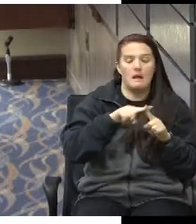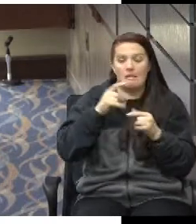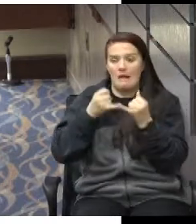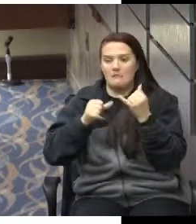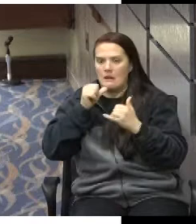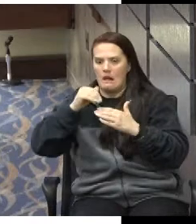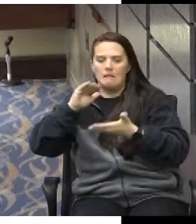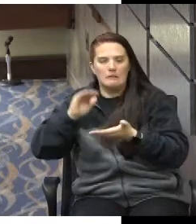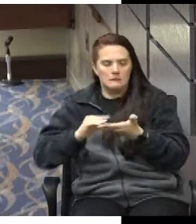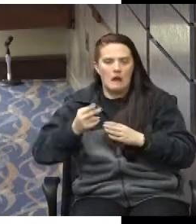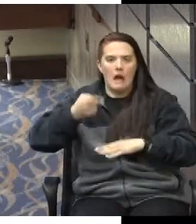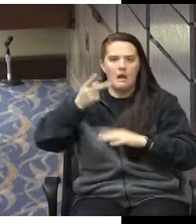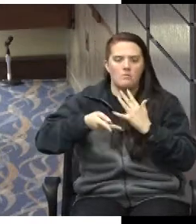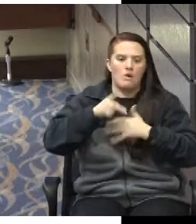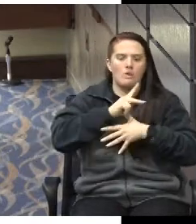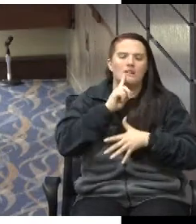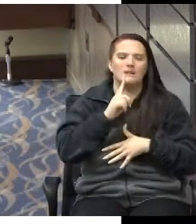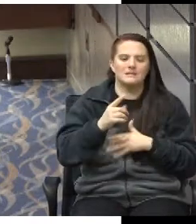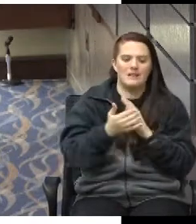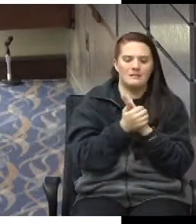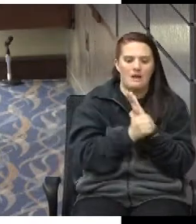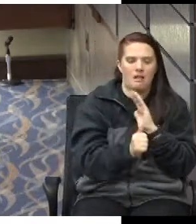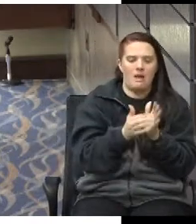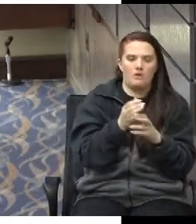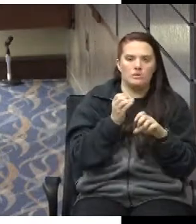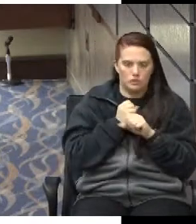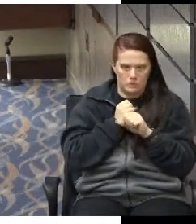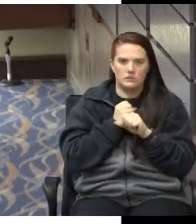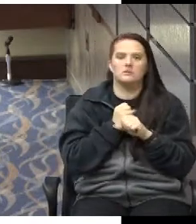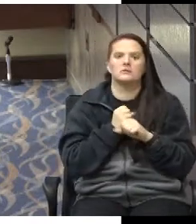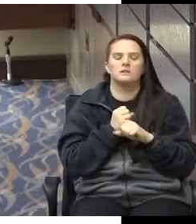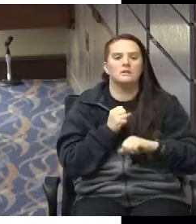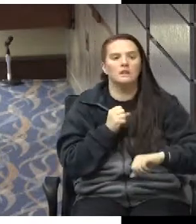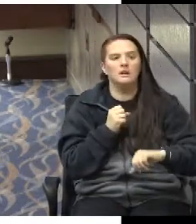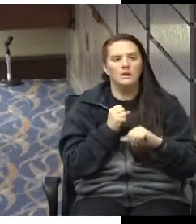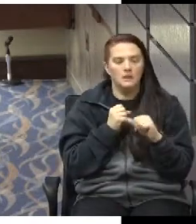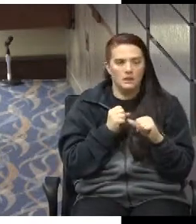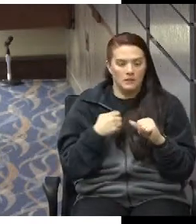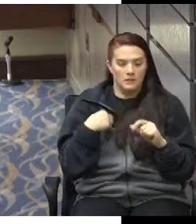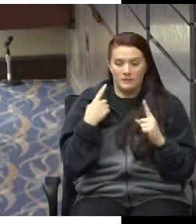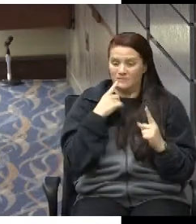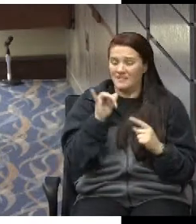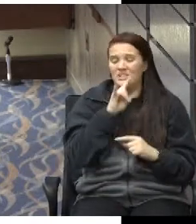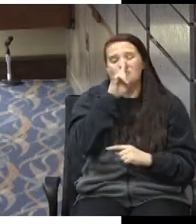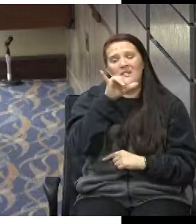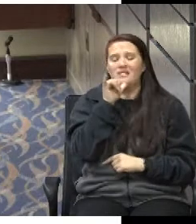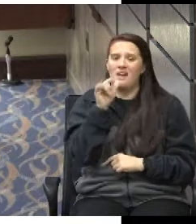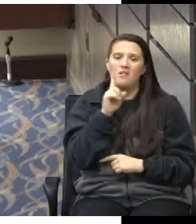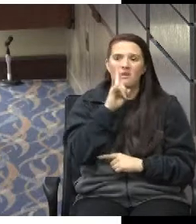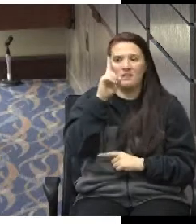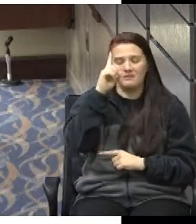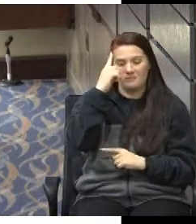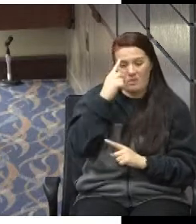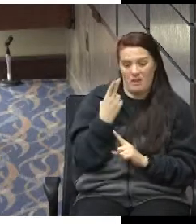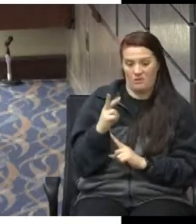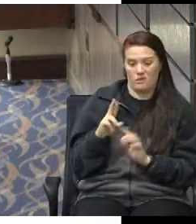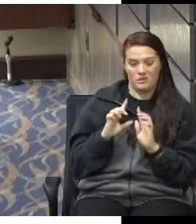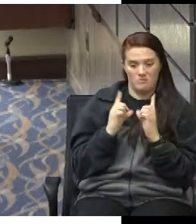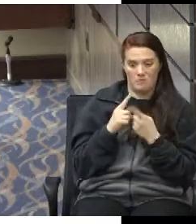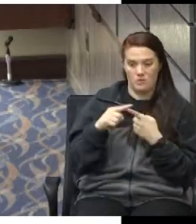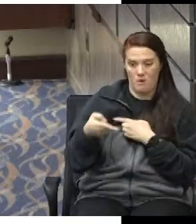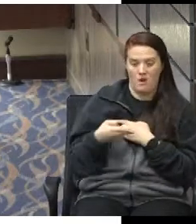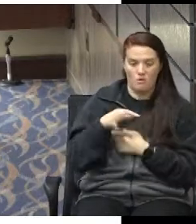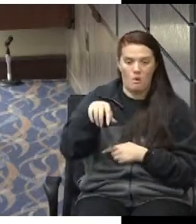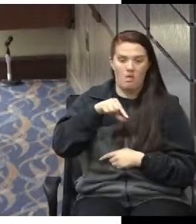high priority, is talent acquisition and compensation. And I would go so far as to say it's really not up to the HR department to hire